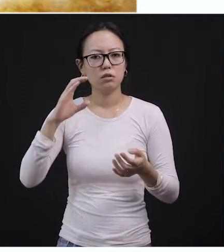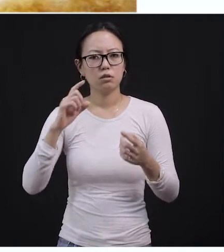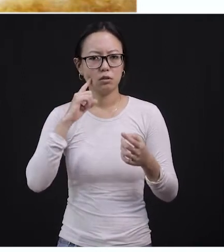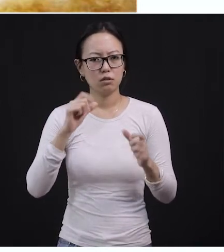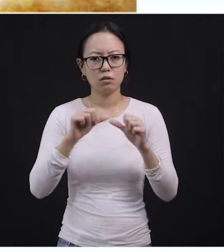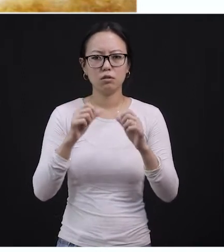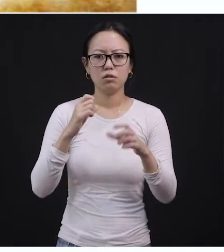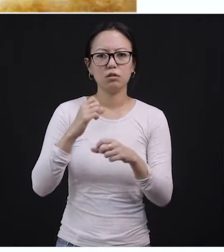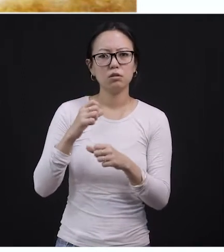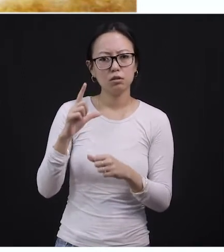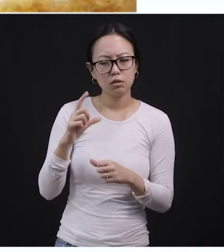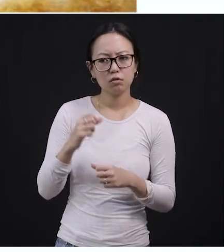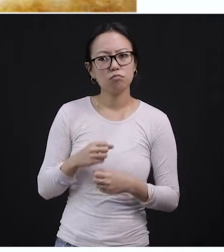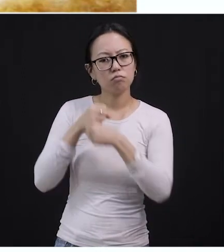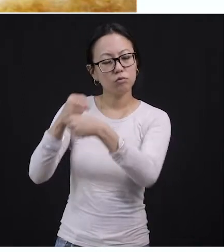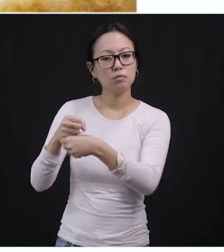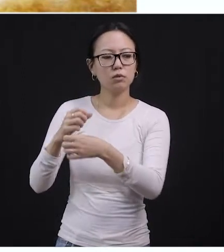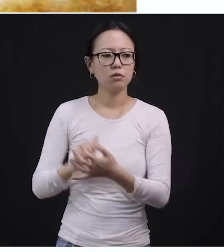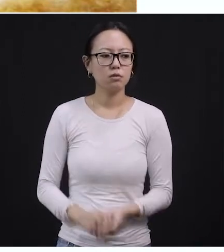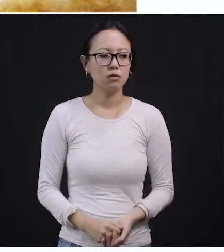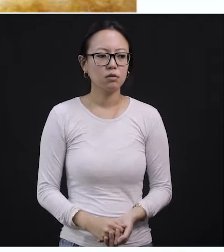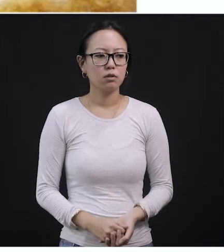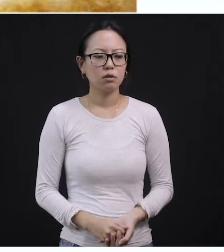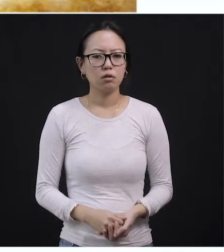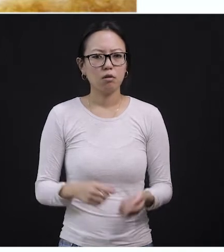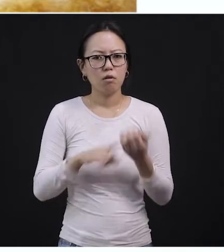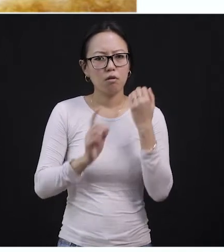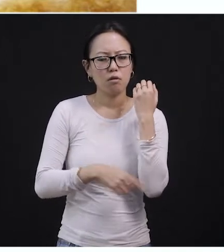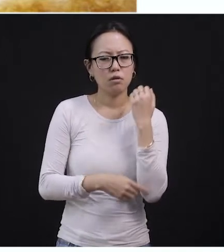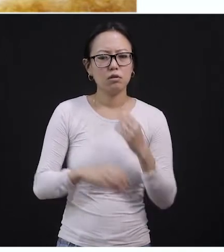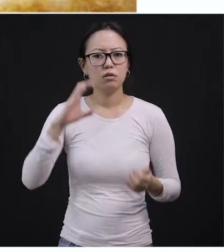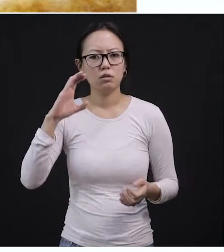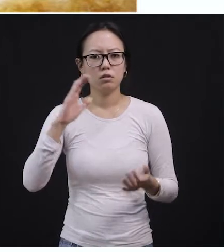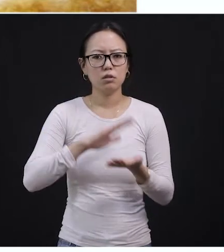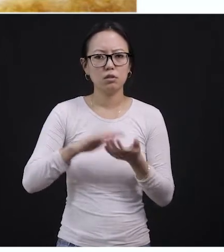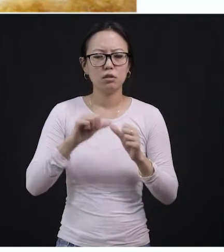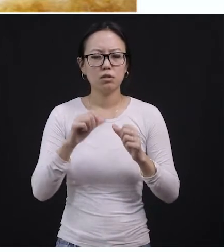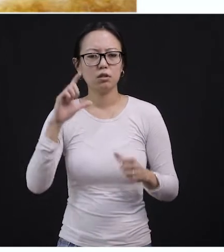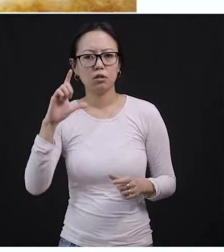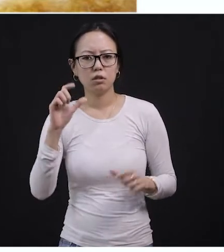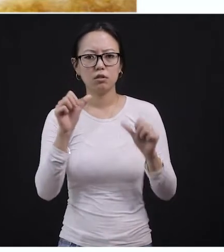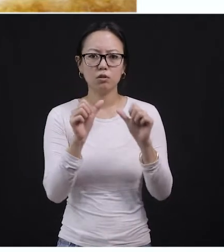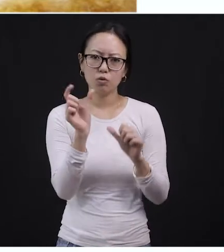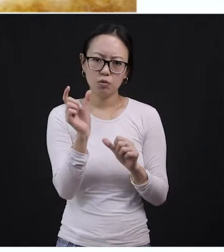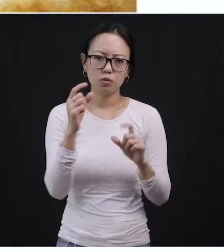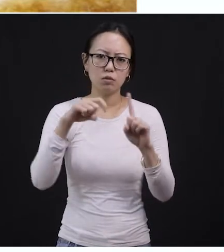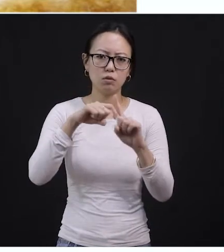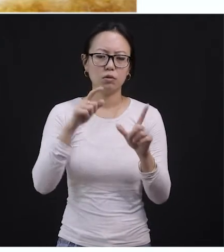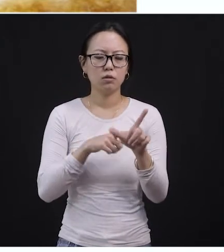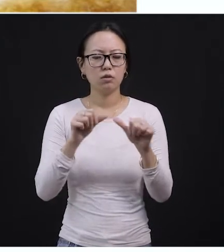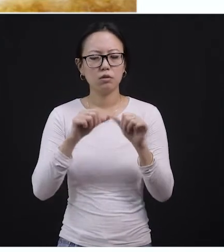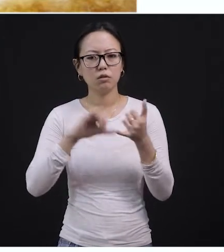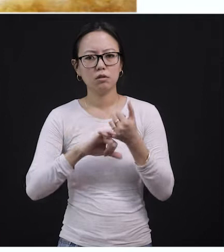Harsha. Now in the last you see Chalukyas and Pallavas, right? So during that time,